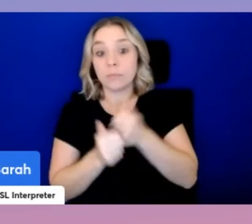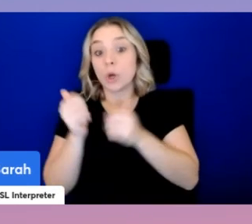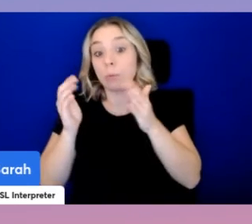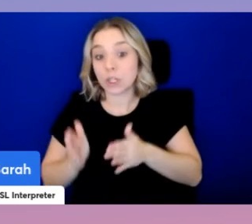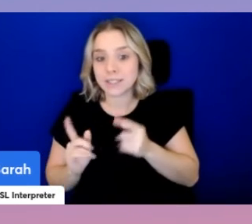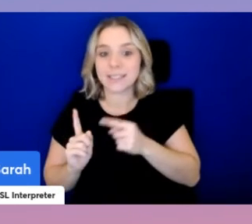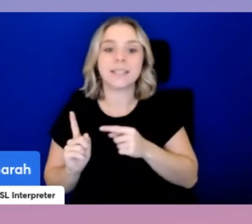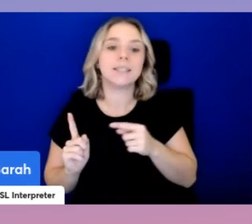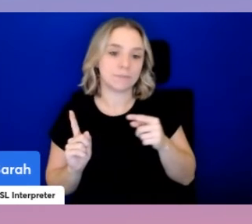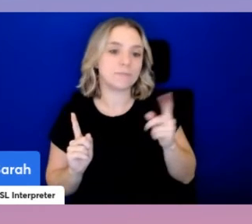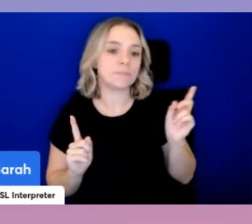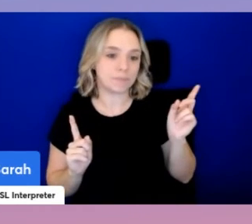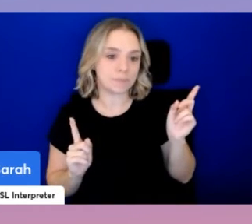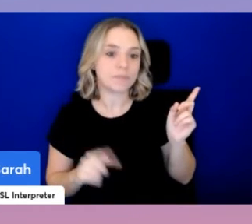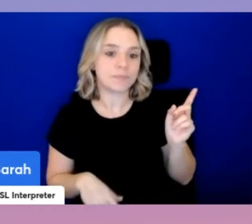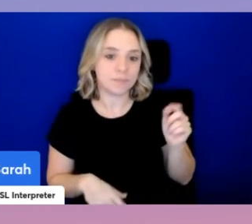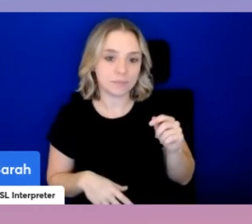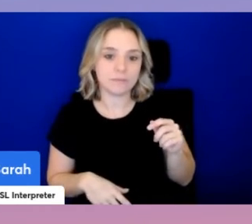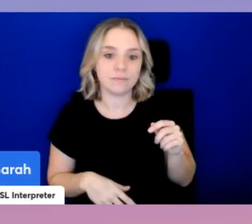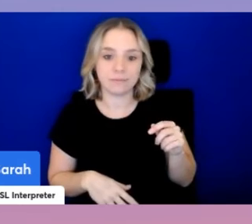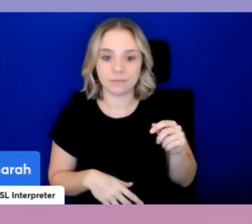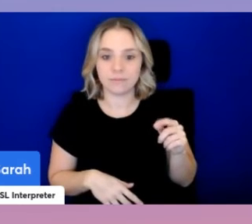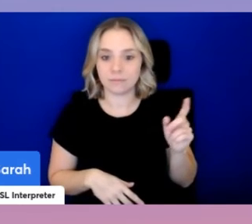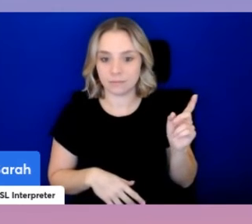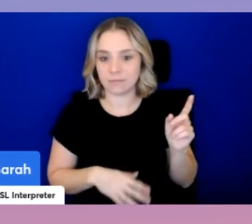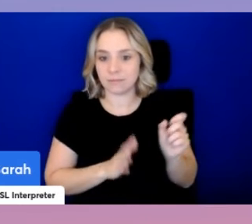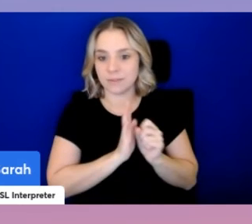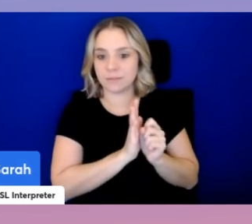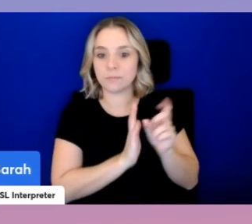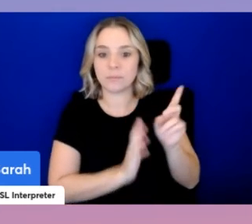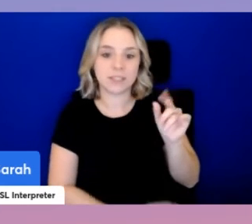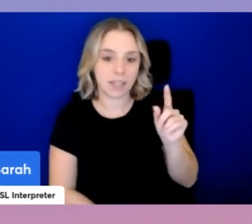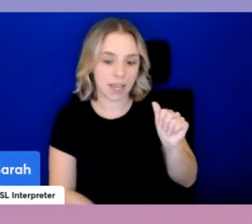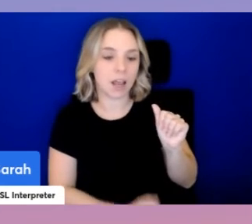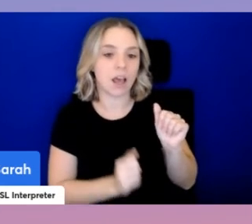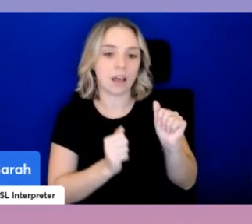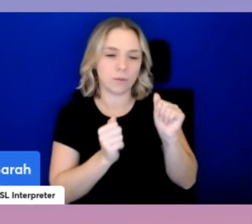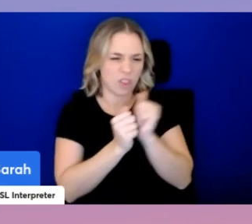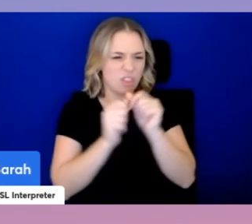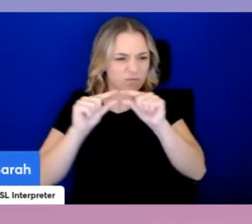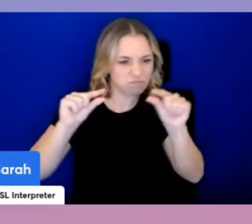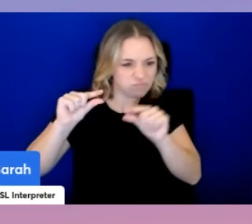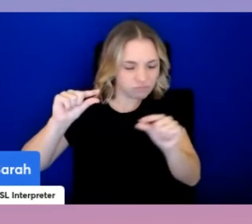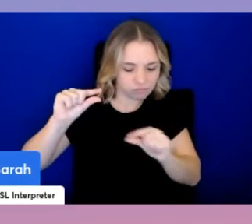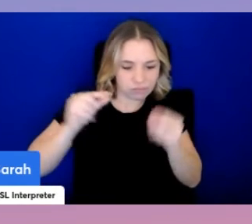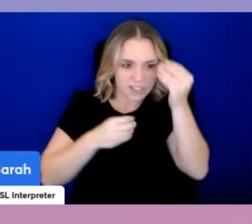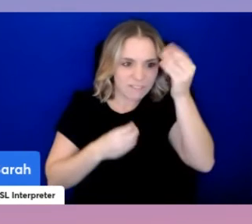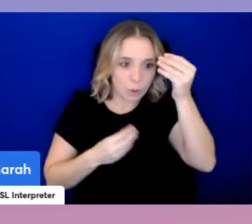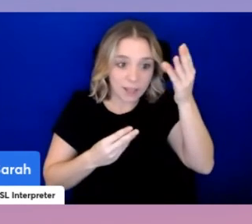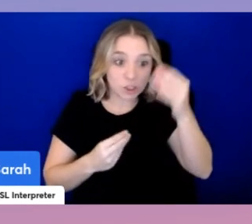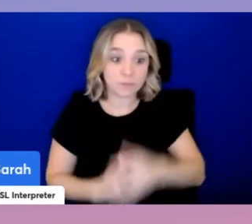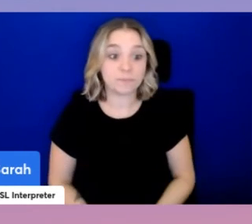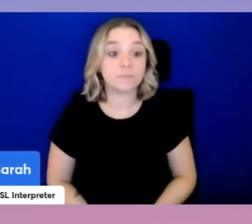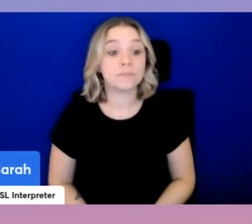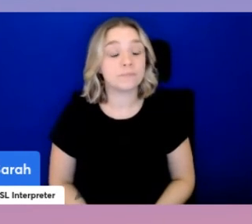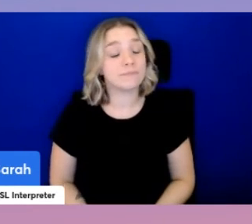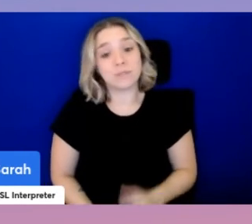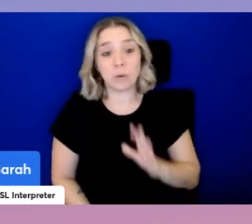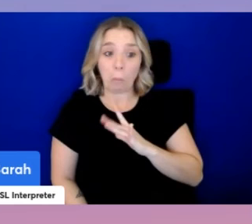is a bit massaged, right? The columns, duration, things like that. So that's really